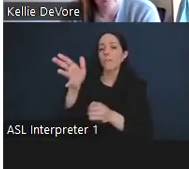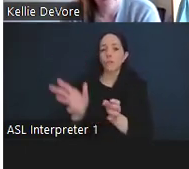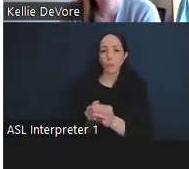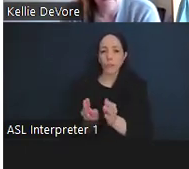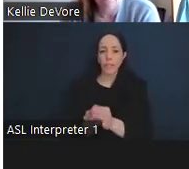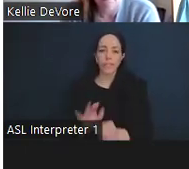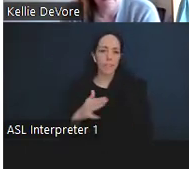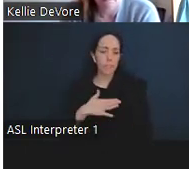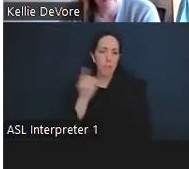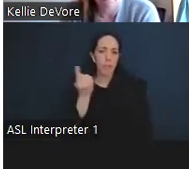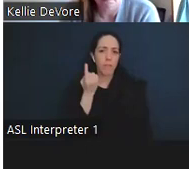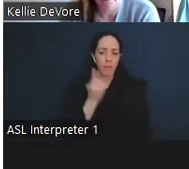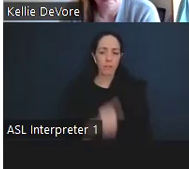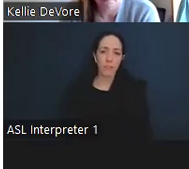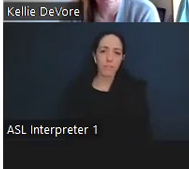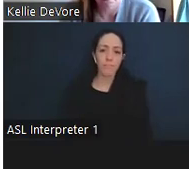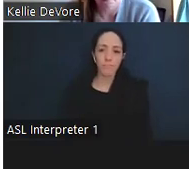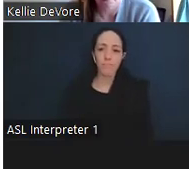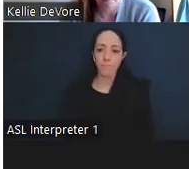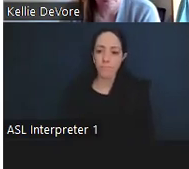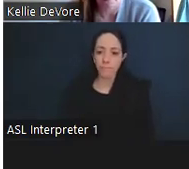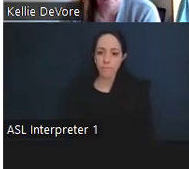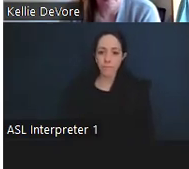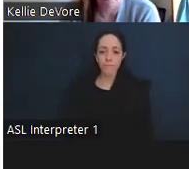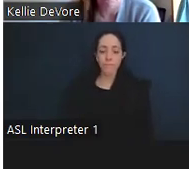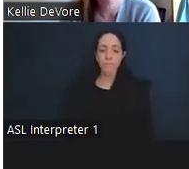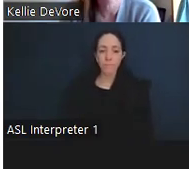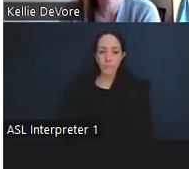be my thought. I am open to other thoughts, of course.